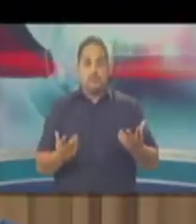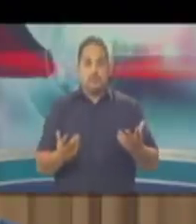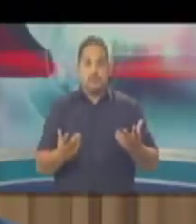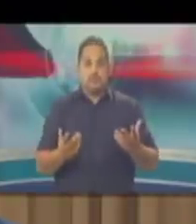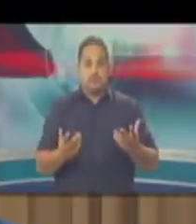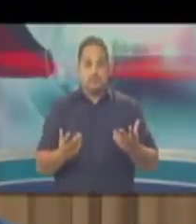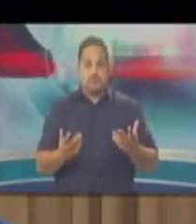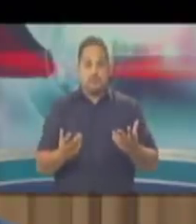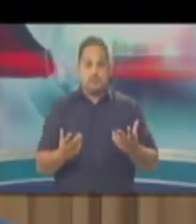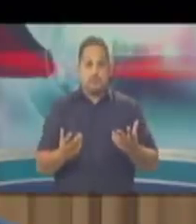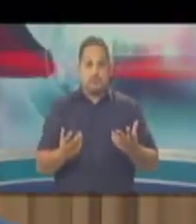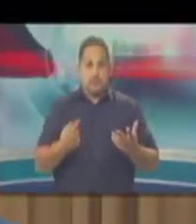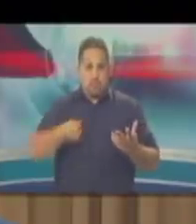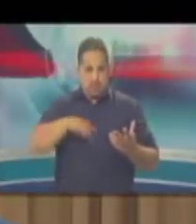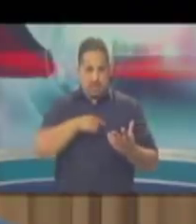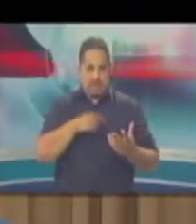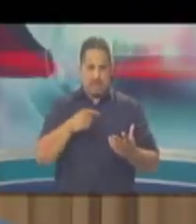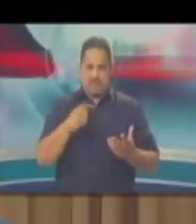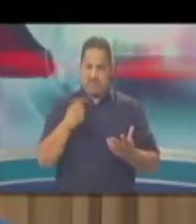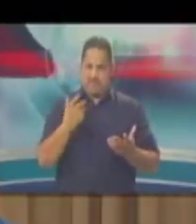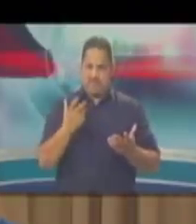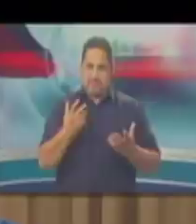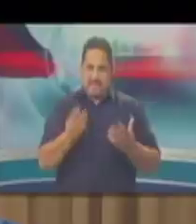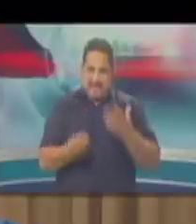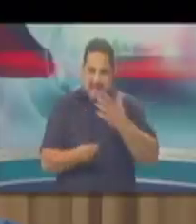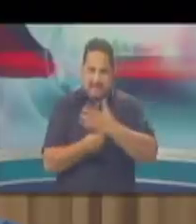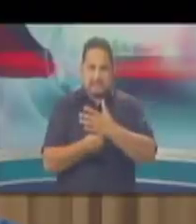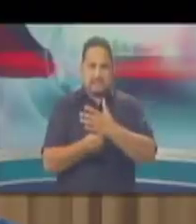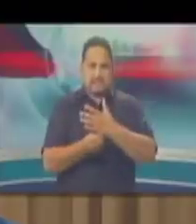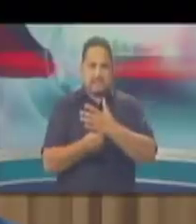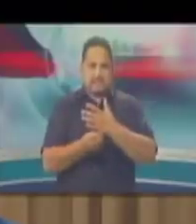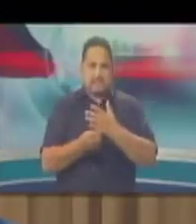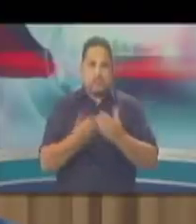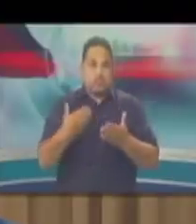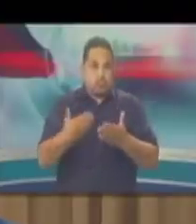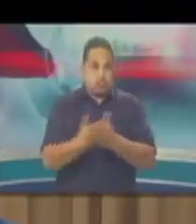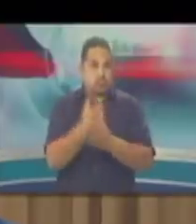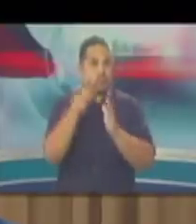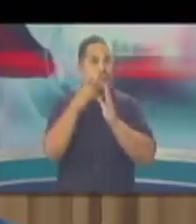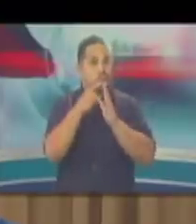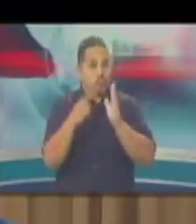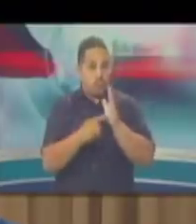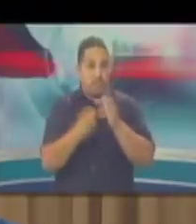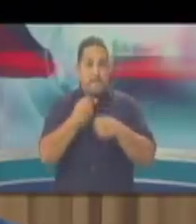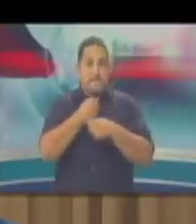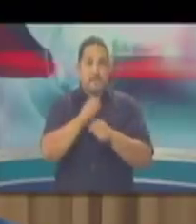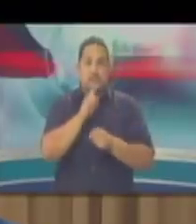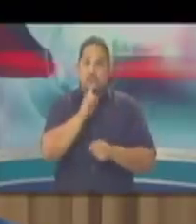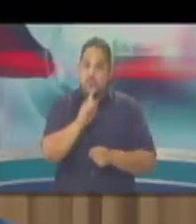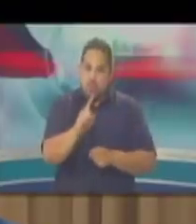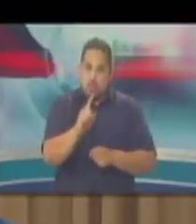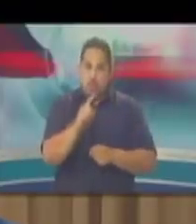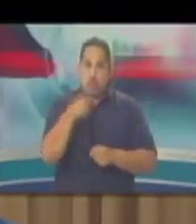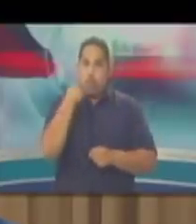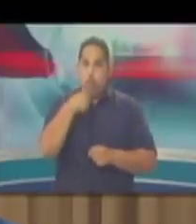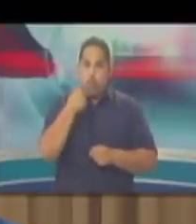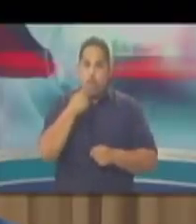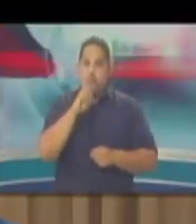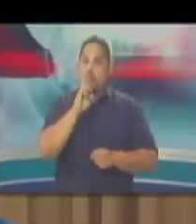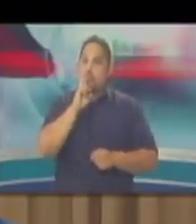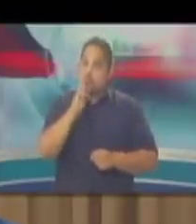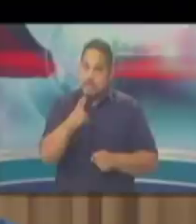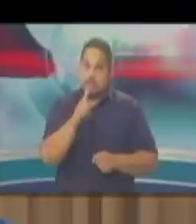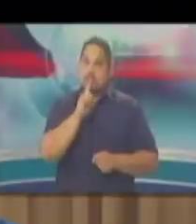will now be implemented from Monday, 4th May, to ensure that only valid claims are entertained